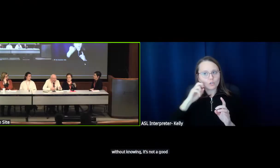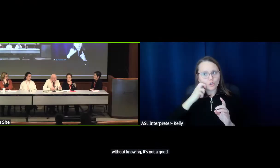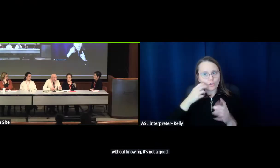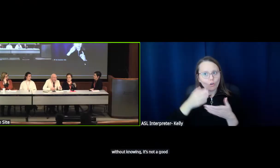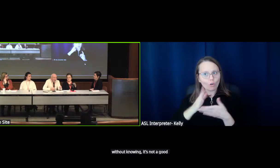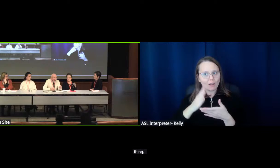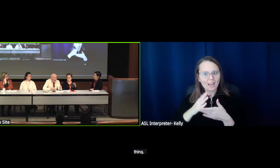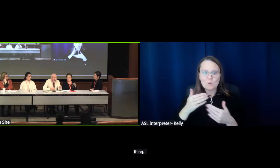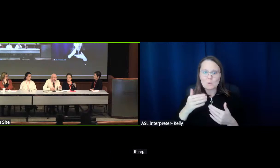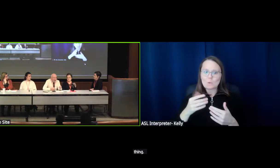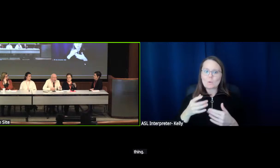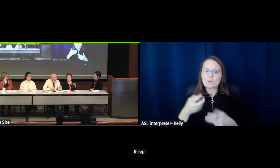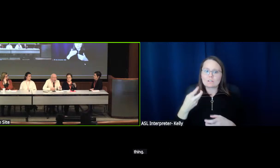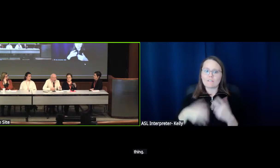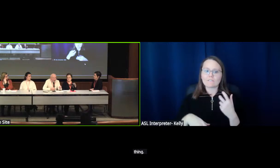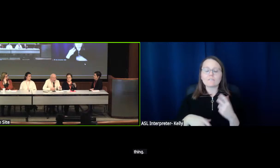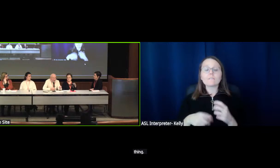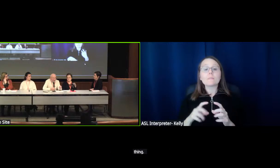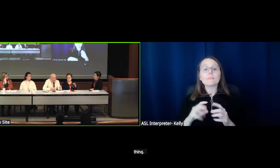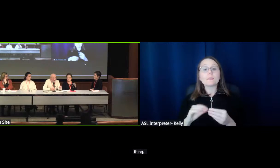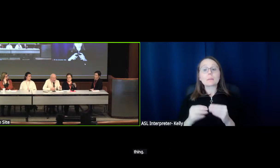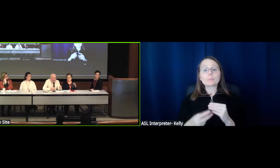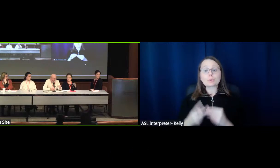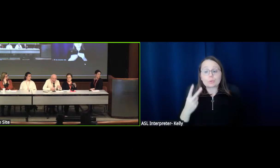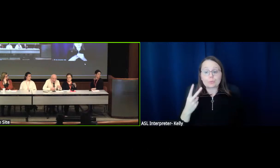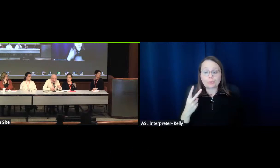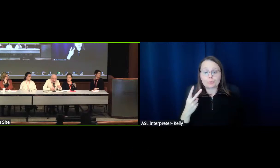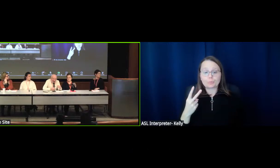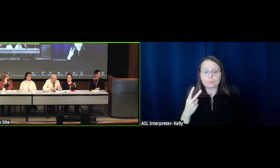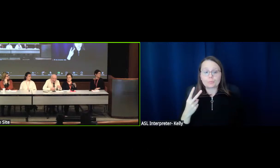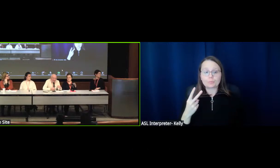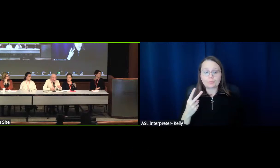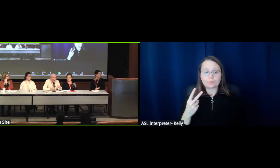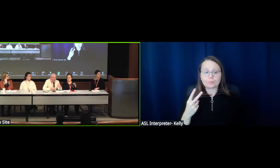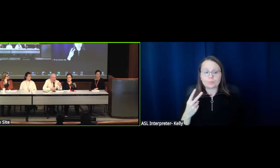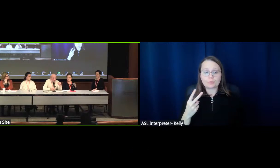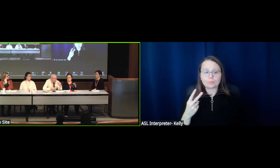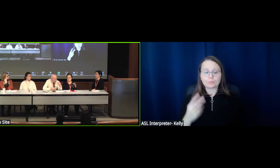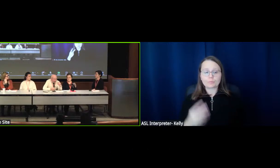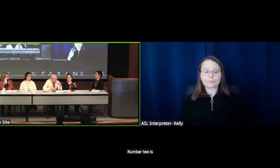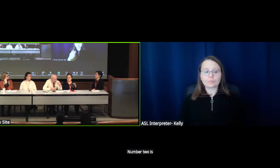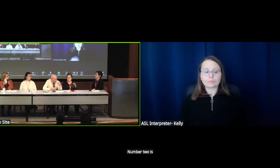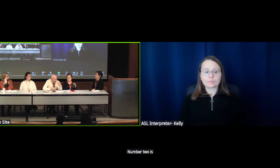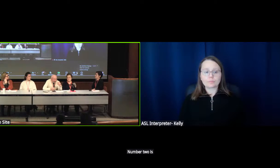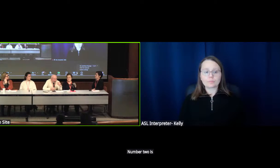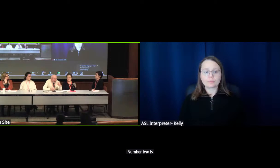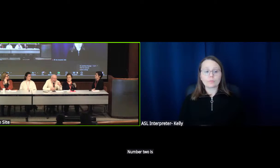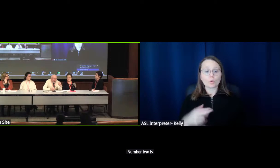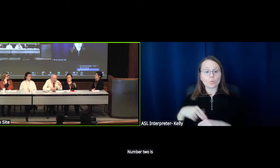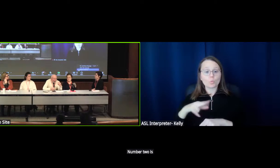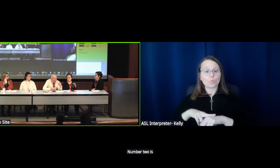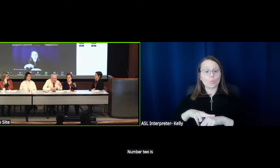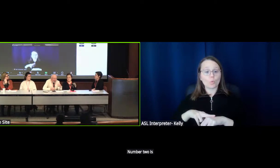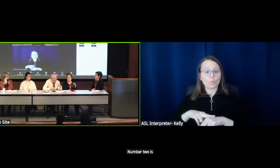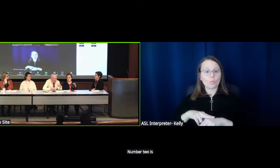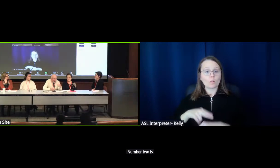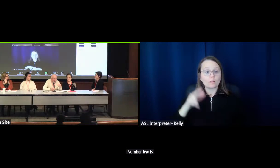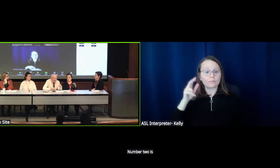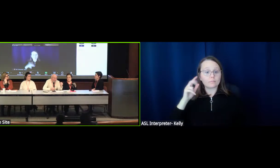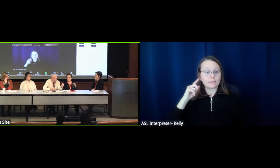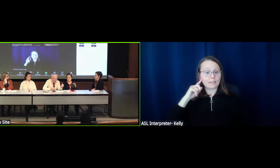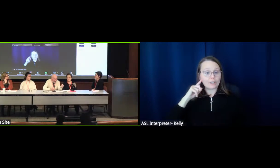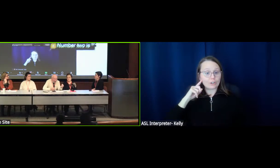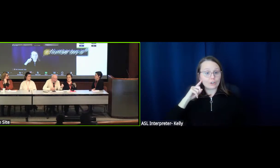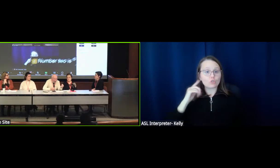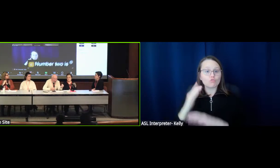is the frequency range. Normal ear has range